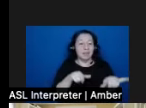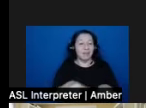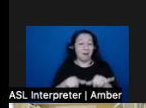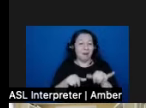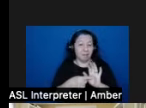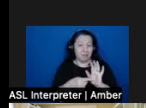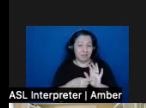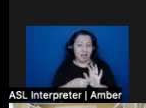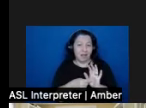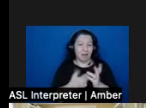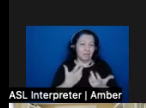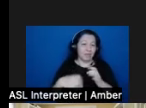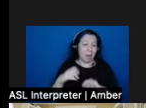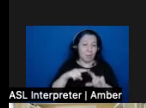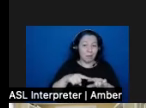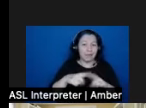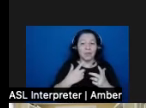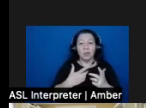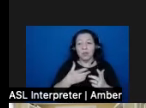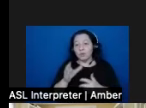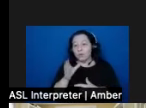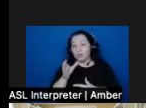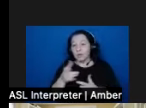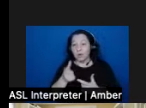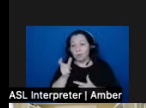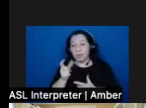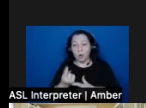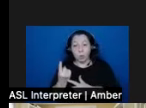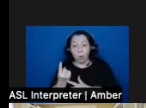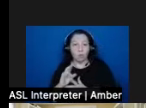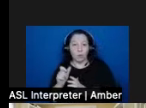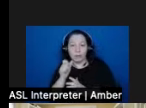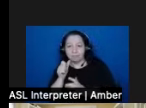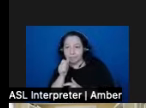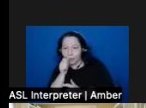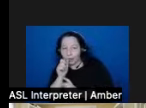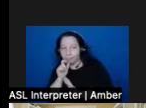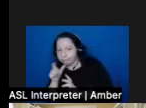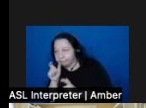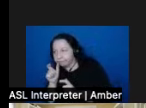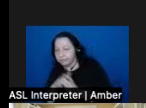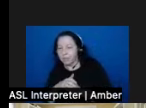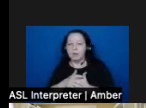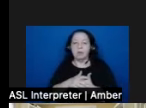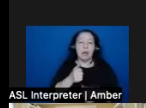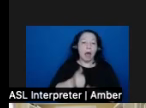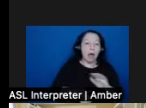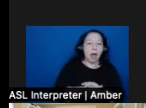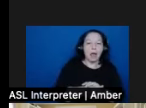dependency: drinking alone or drinking in secret, hiding drugs and